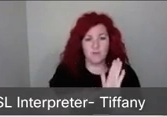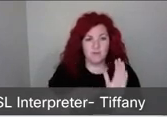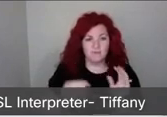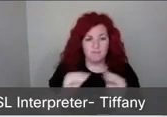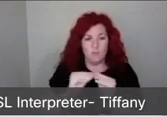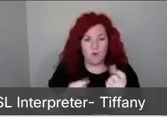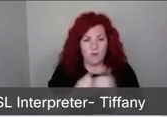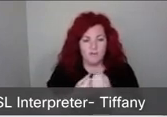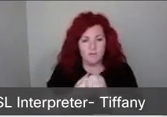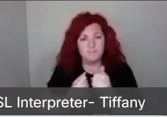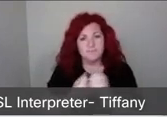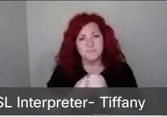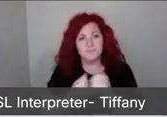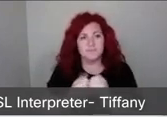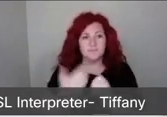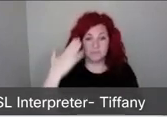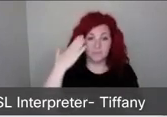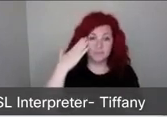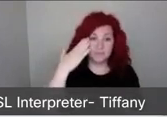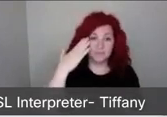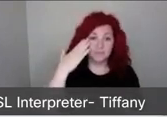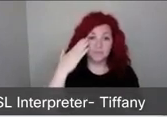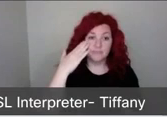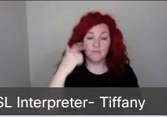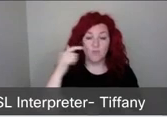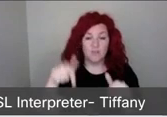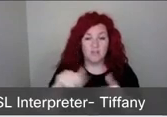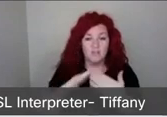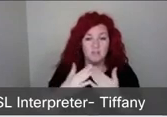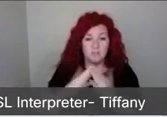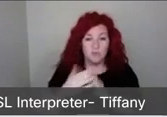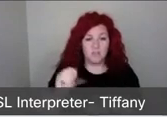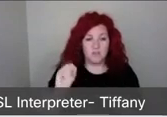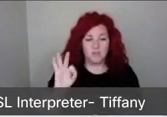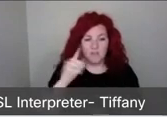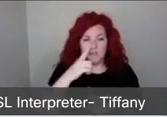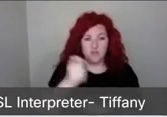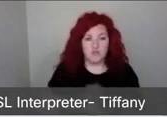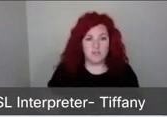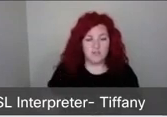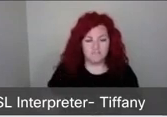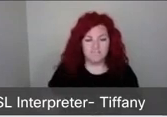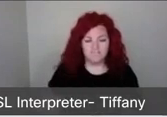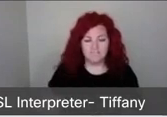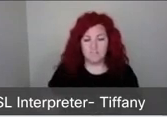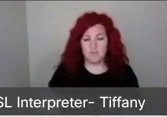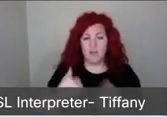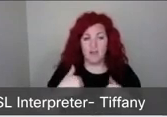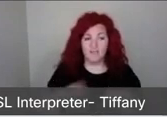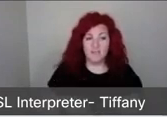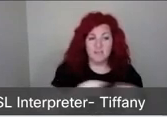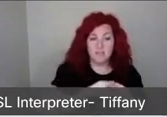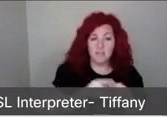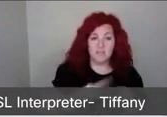advocacy and awareness of our communities of interest that share our values, that understands